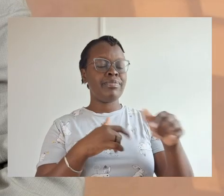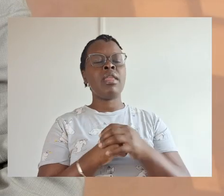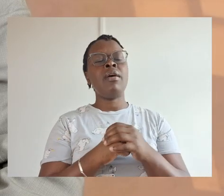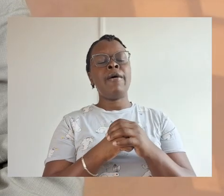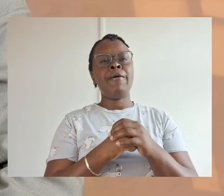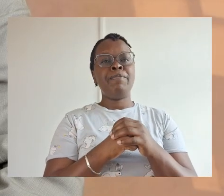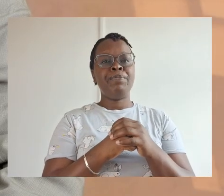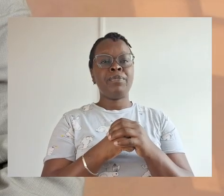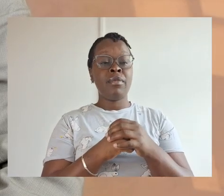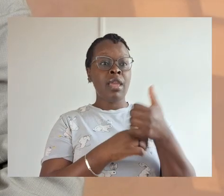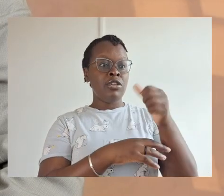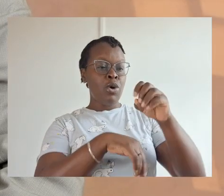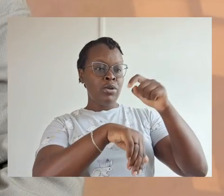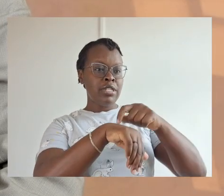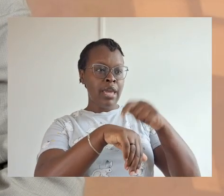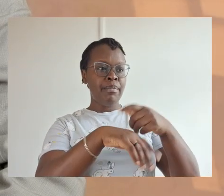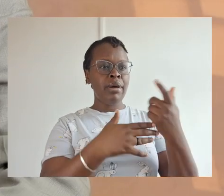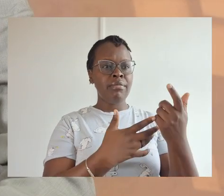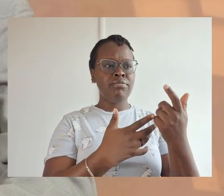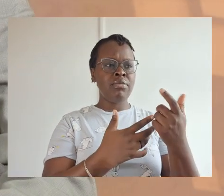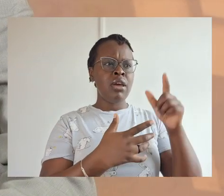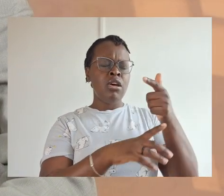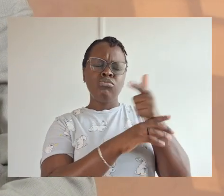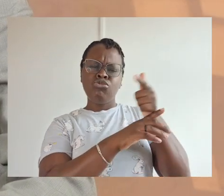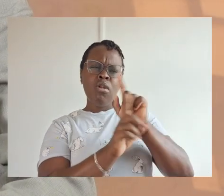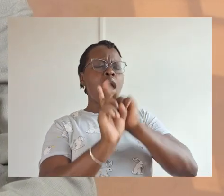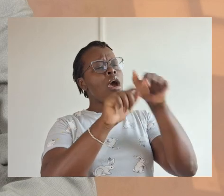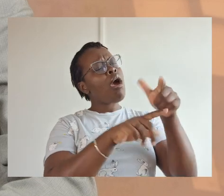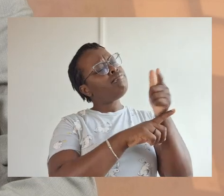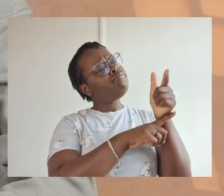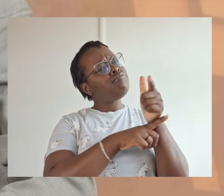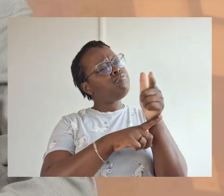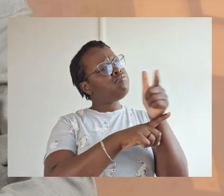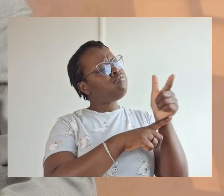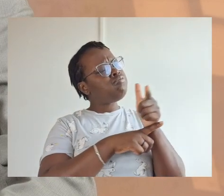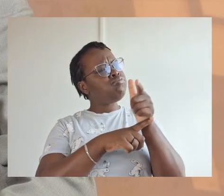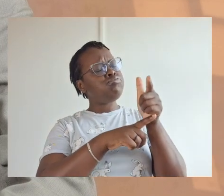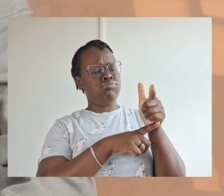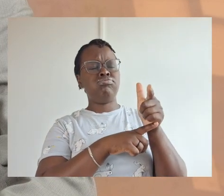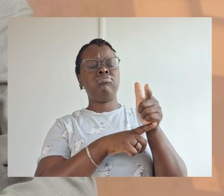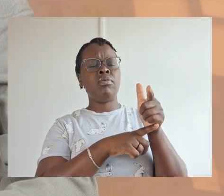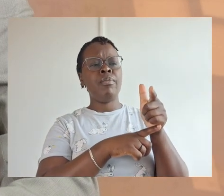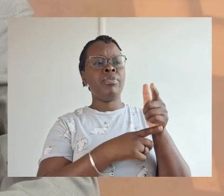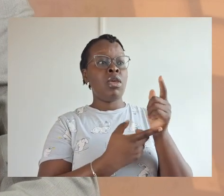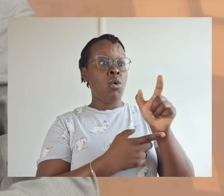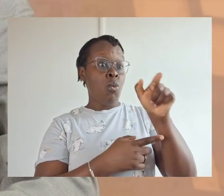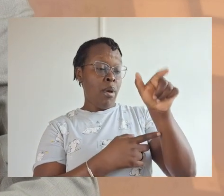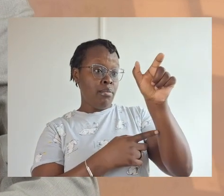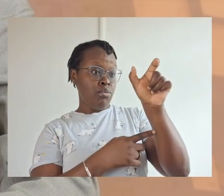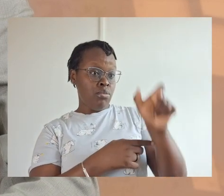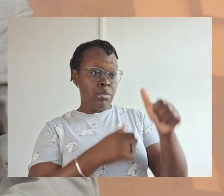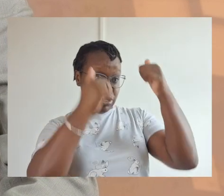then there. So one day, as we were journaling in one of the camps,